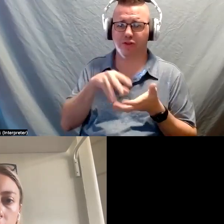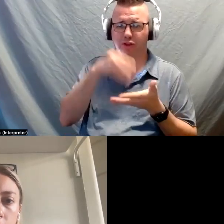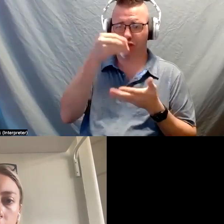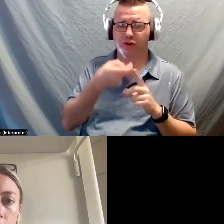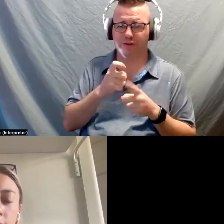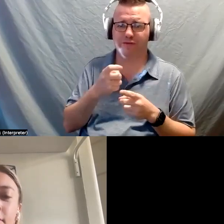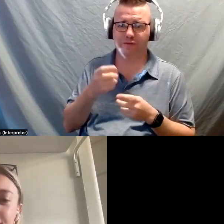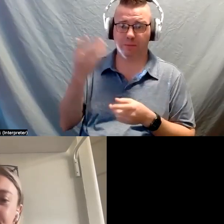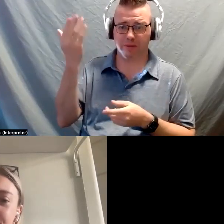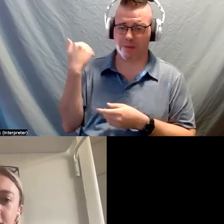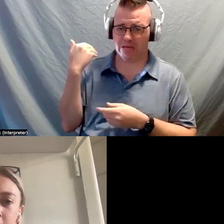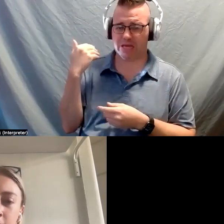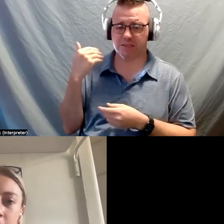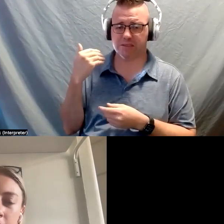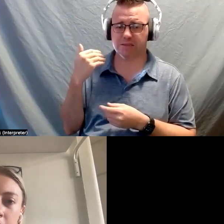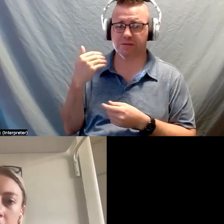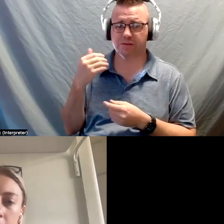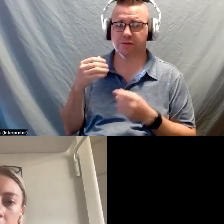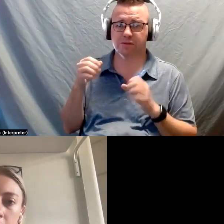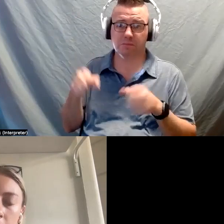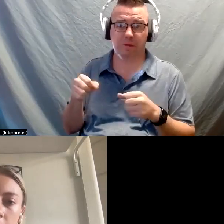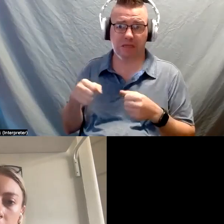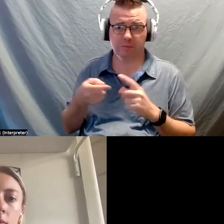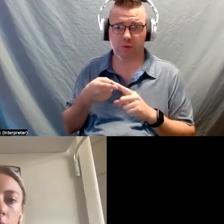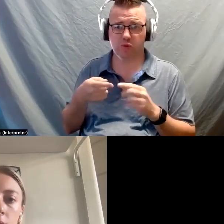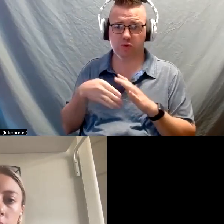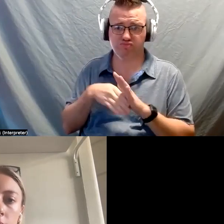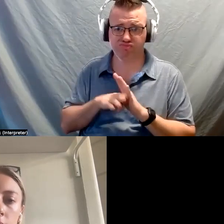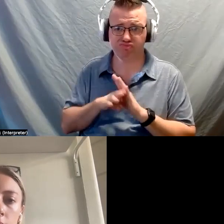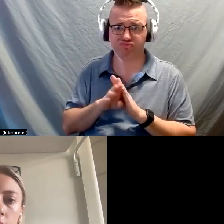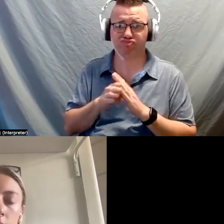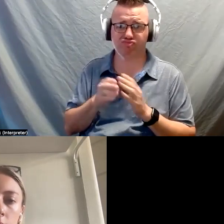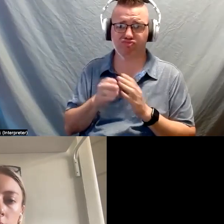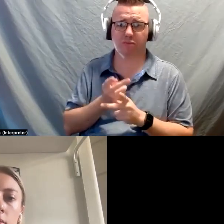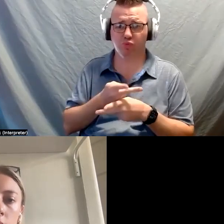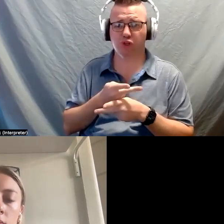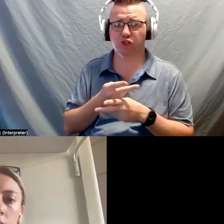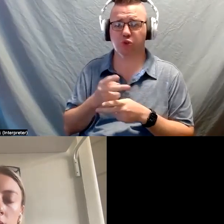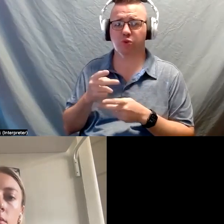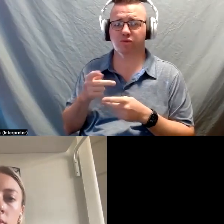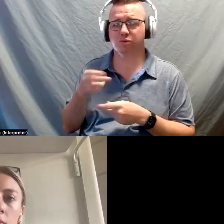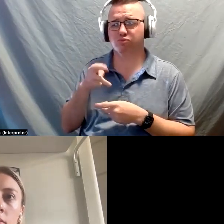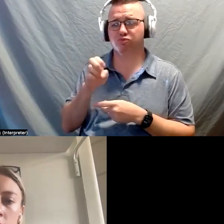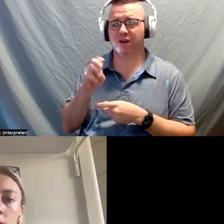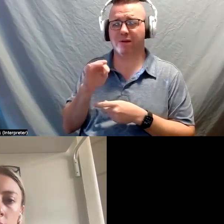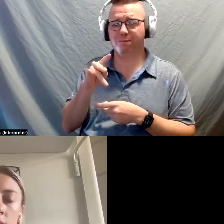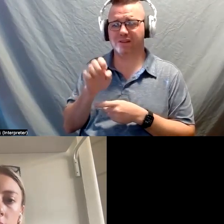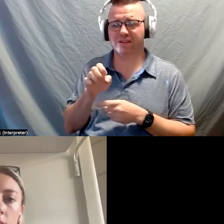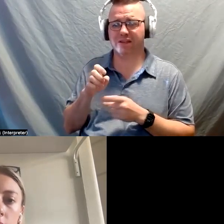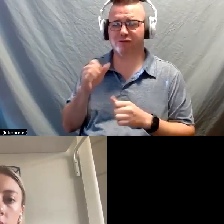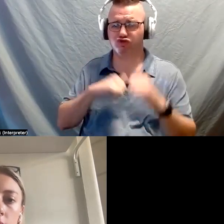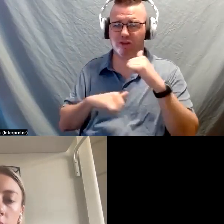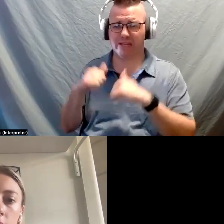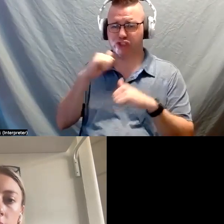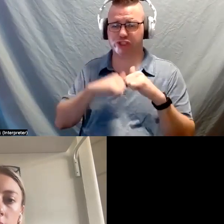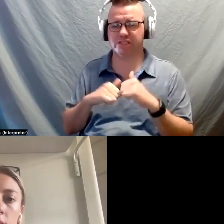of the past in order to be able to produce effective, preemptive strategies